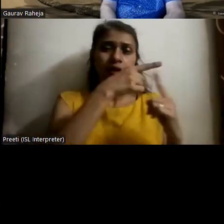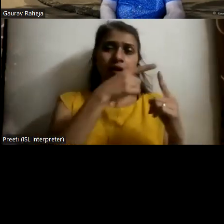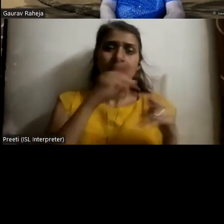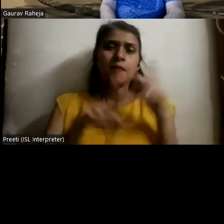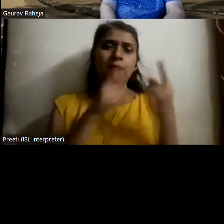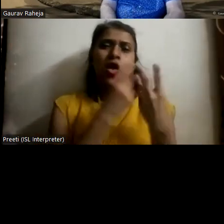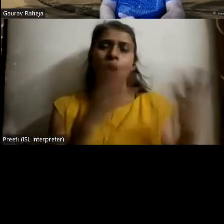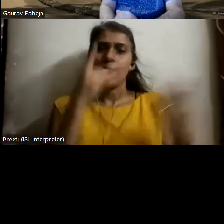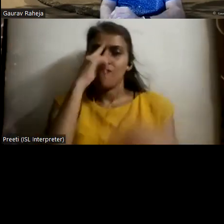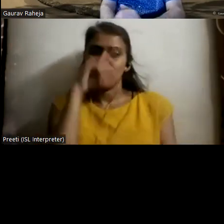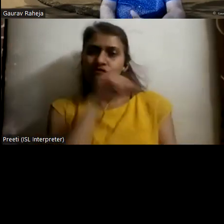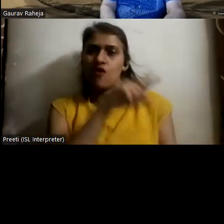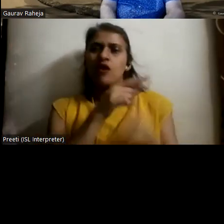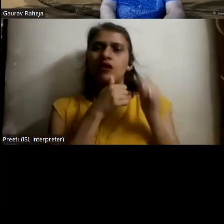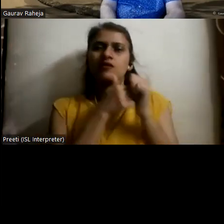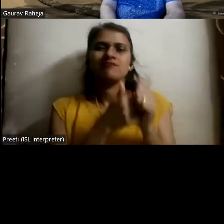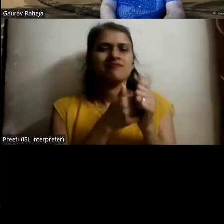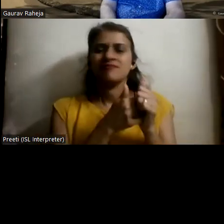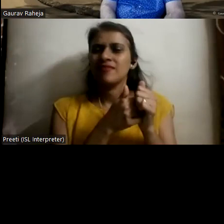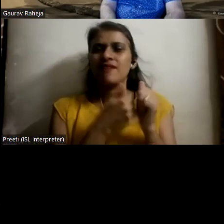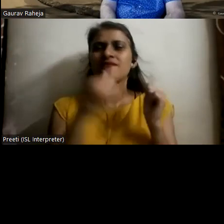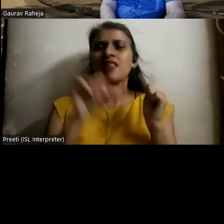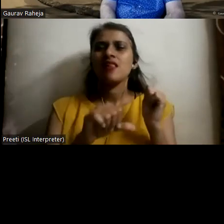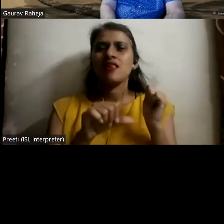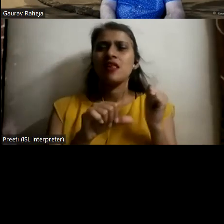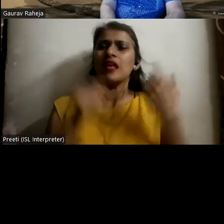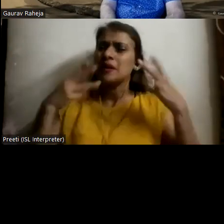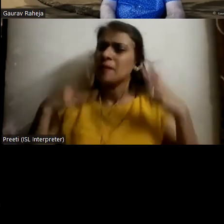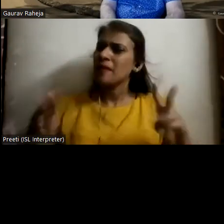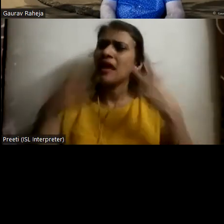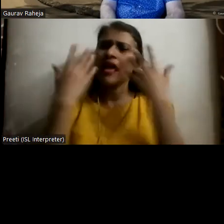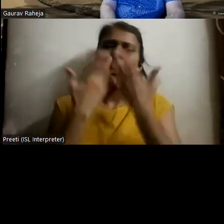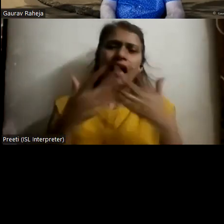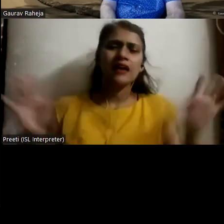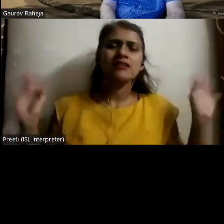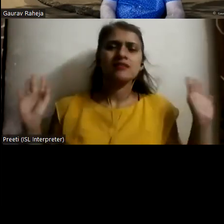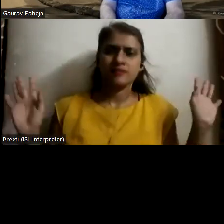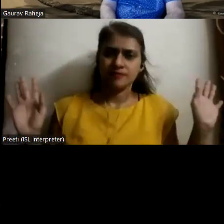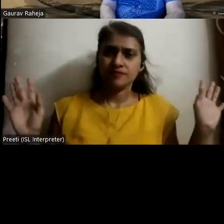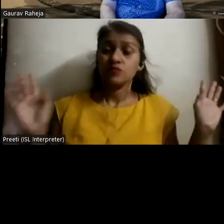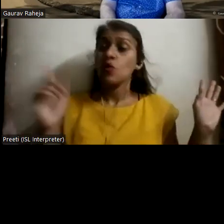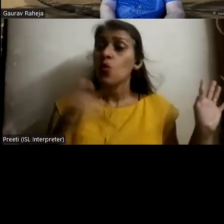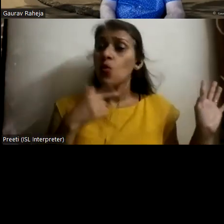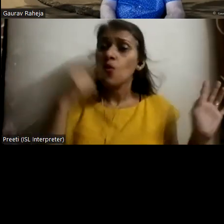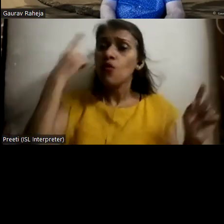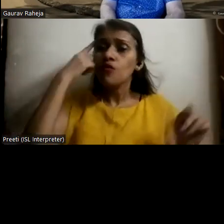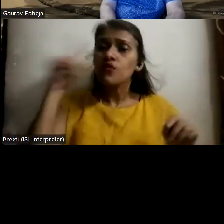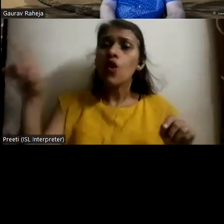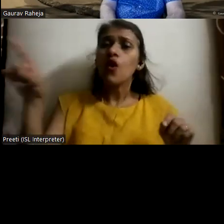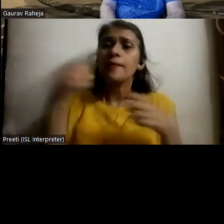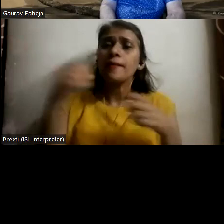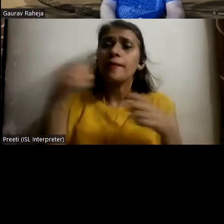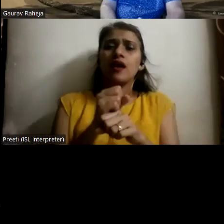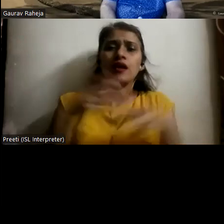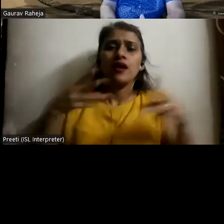design. So when you design any system, you always design that who is it meant for, and whether are you able